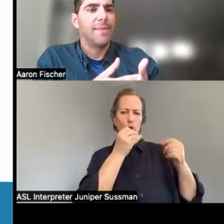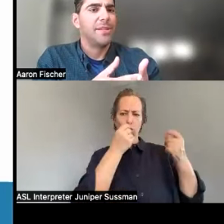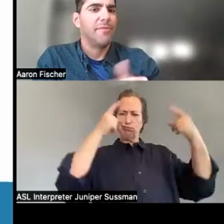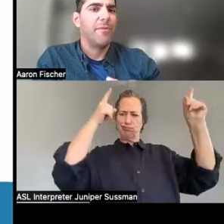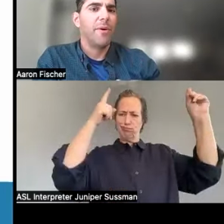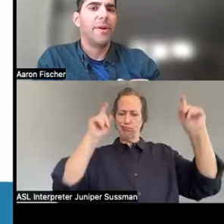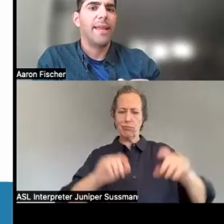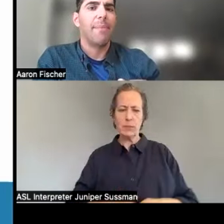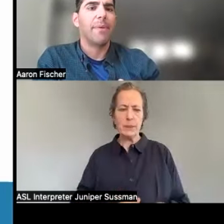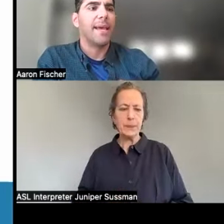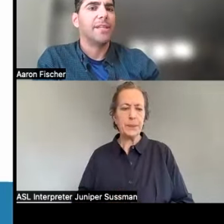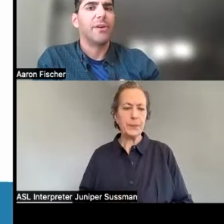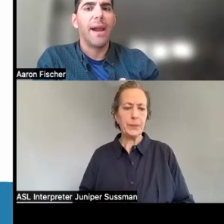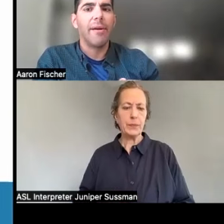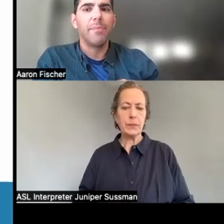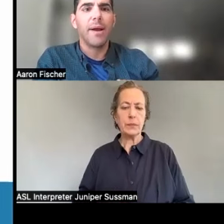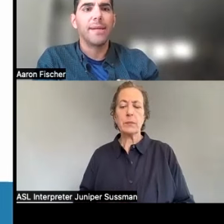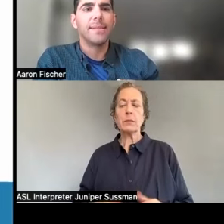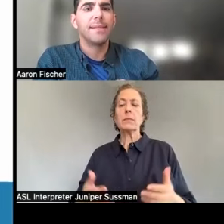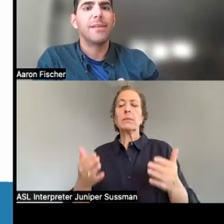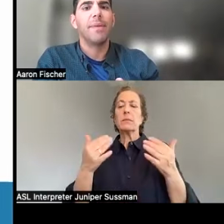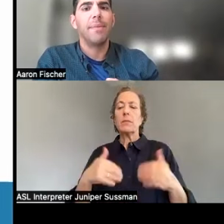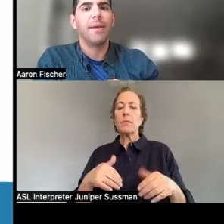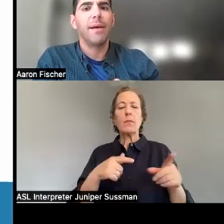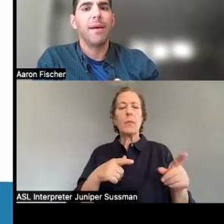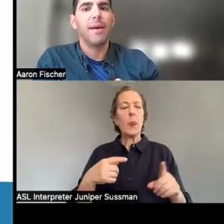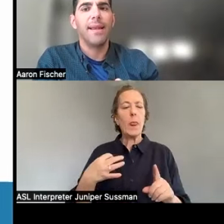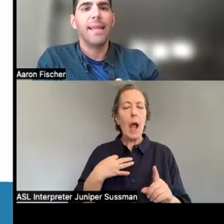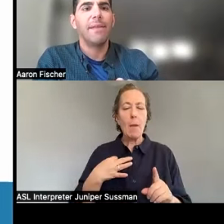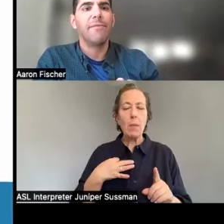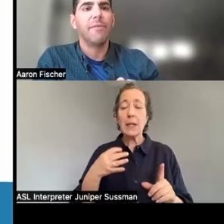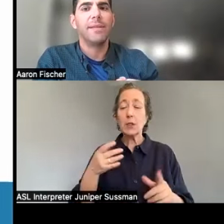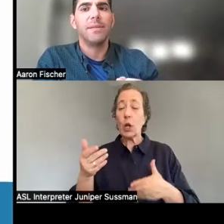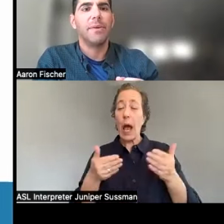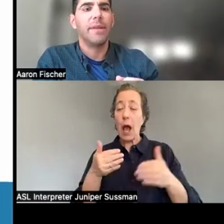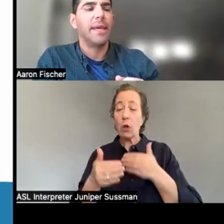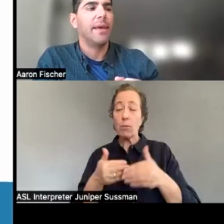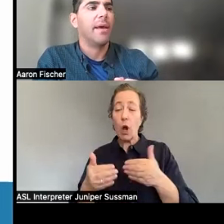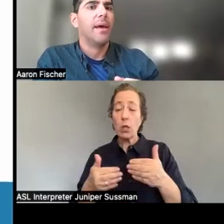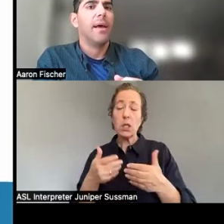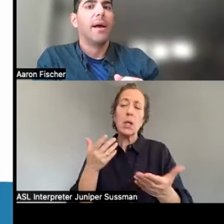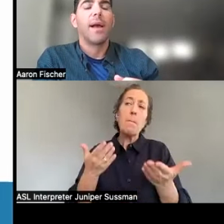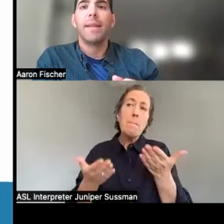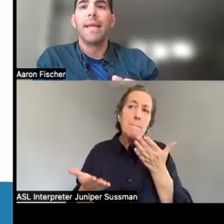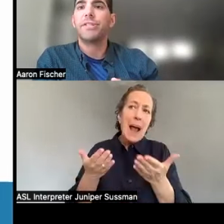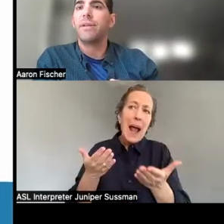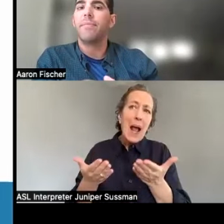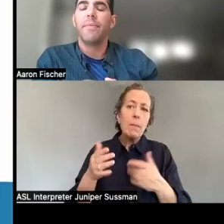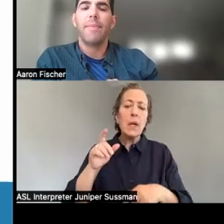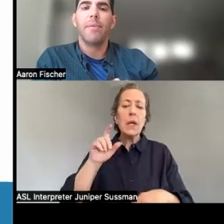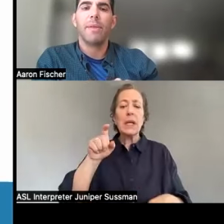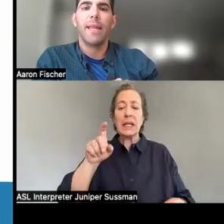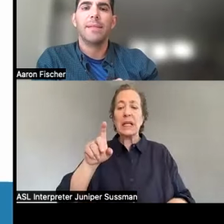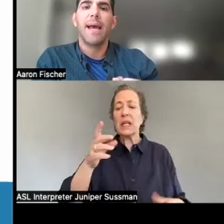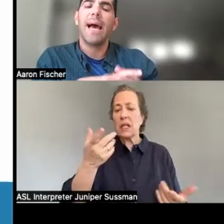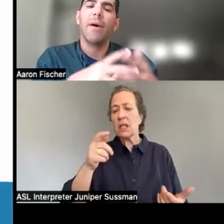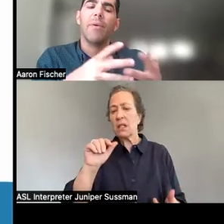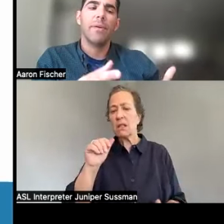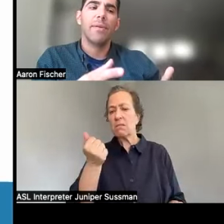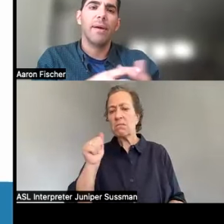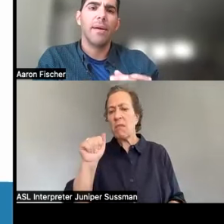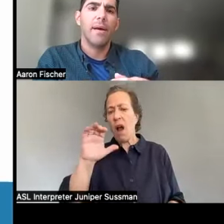As I mentioned before, during the application or hiring process, there may be a need for a disability accommodation, maybe related